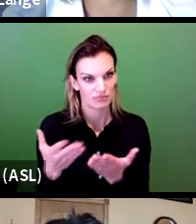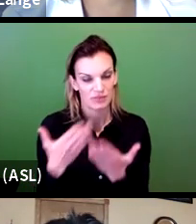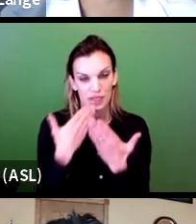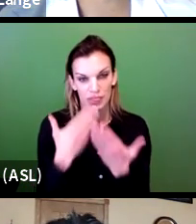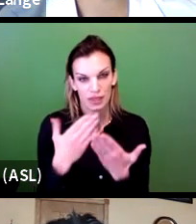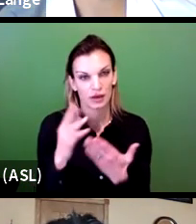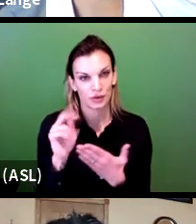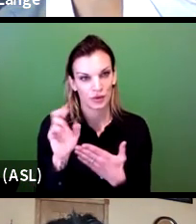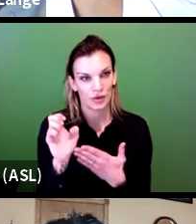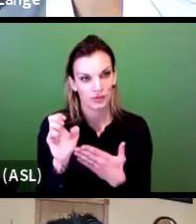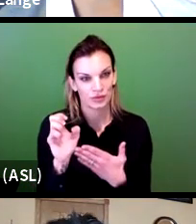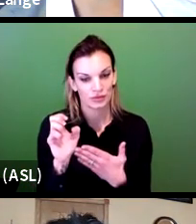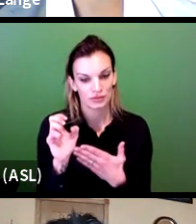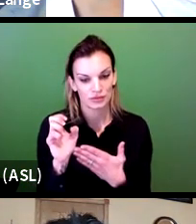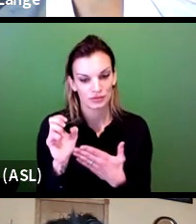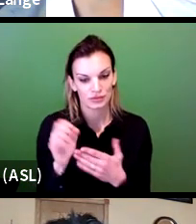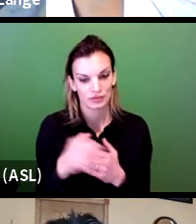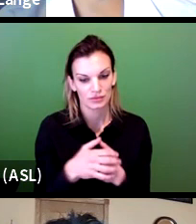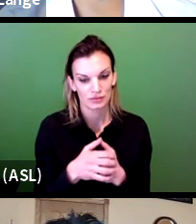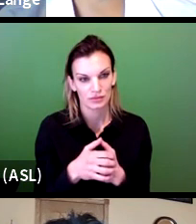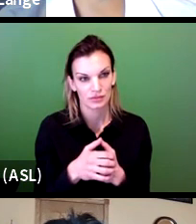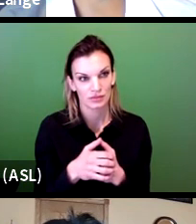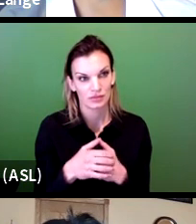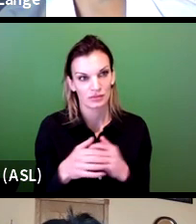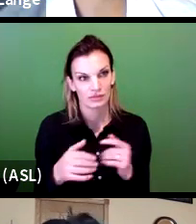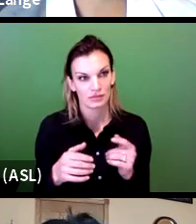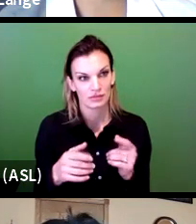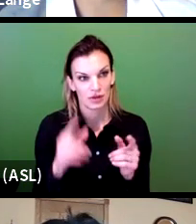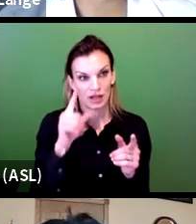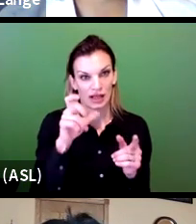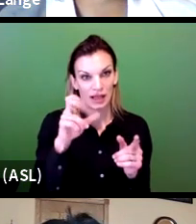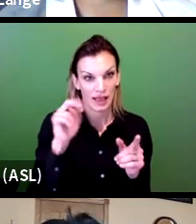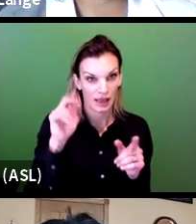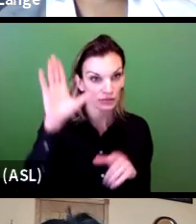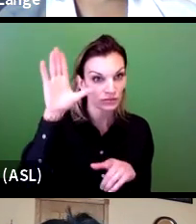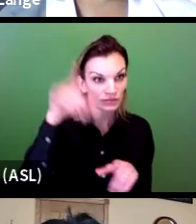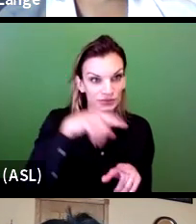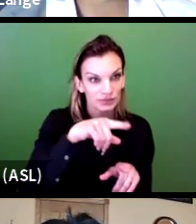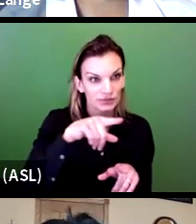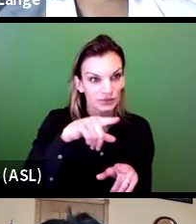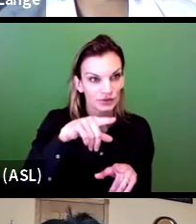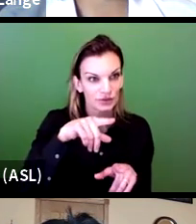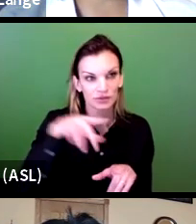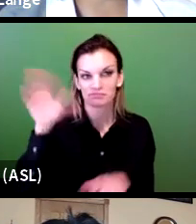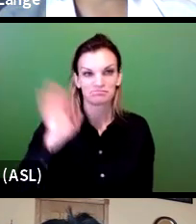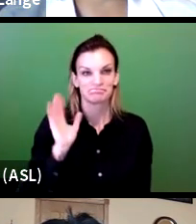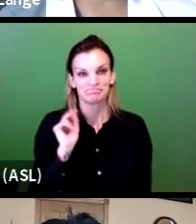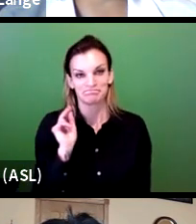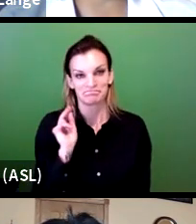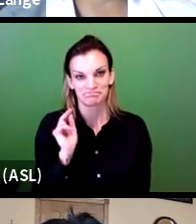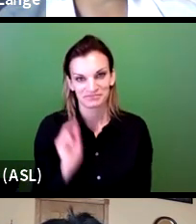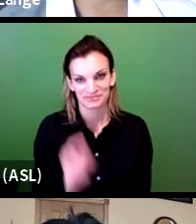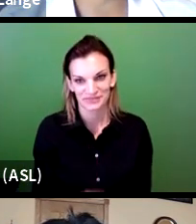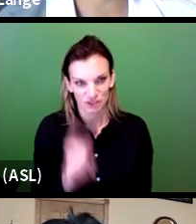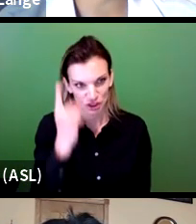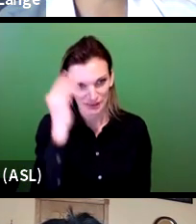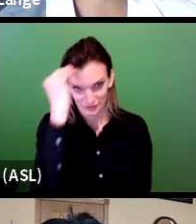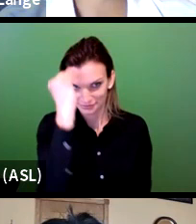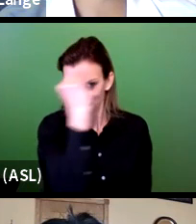notes. Glenn, you raise your hand? No? Adjusting your